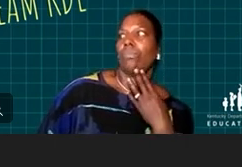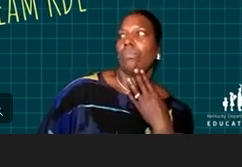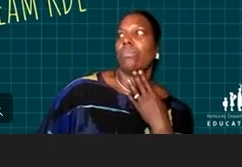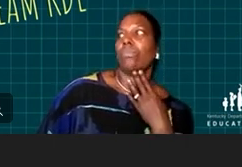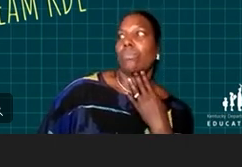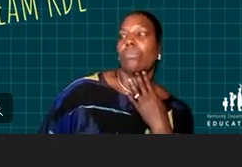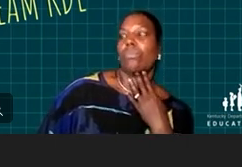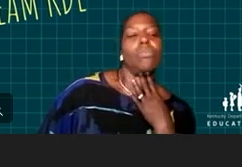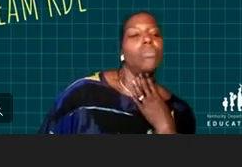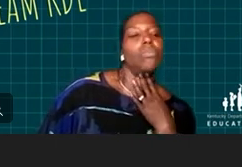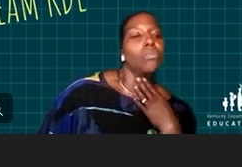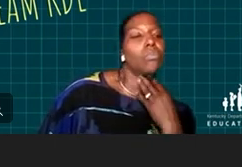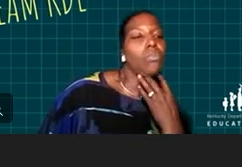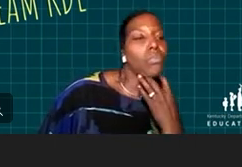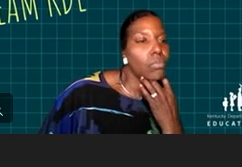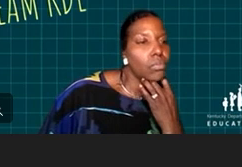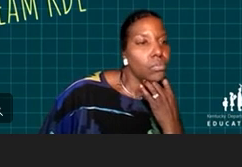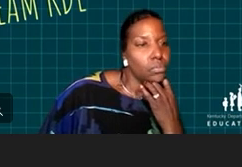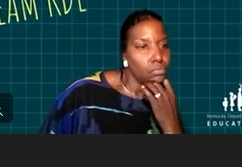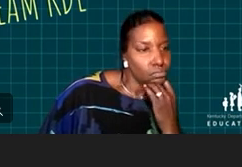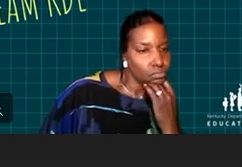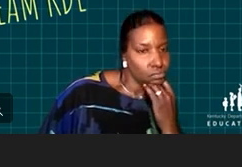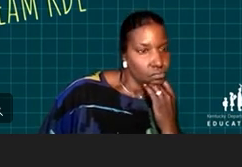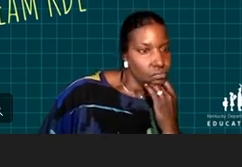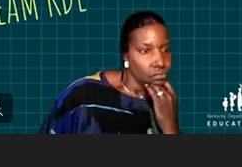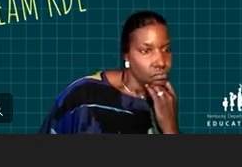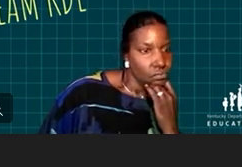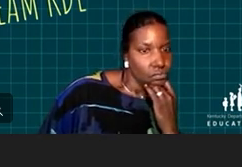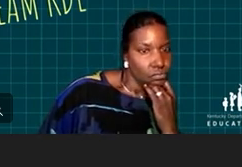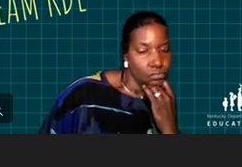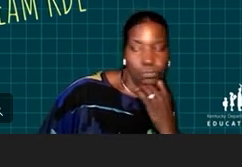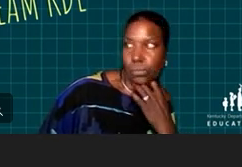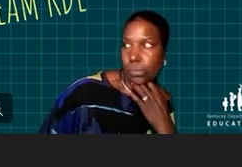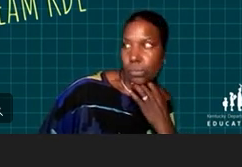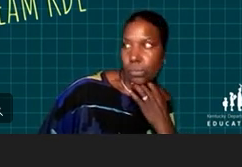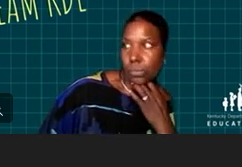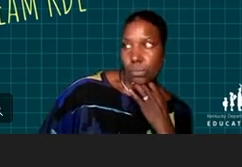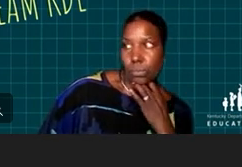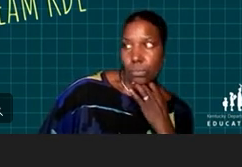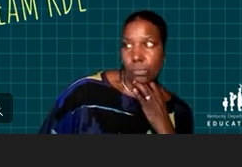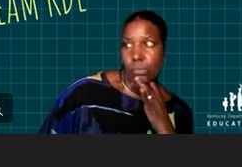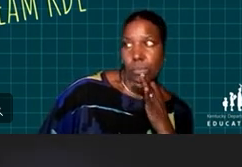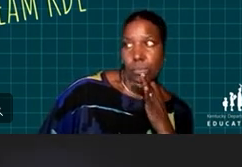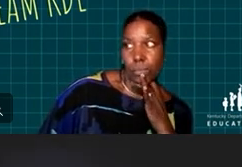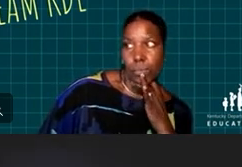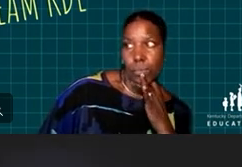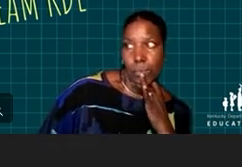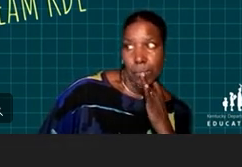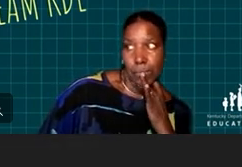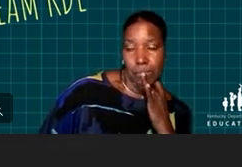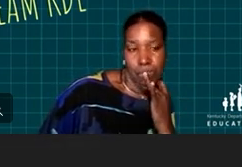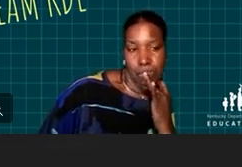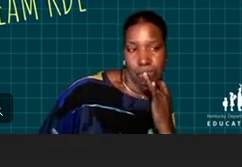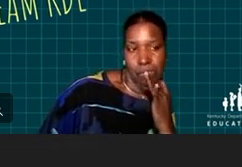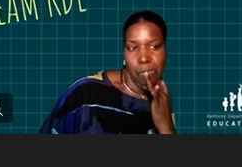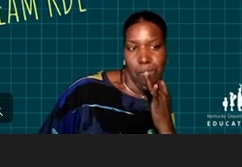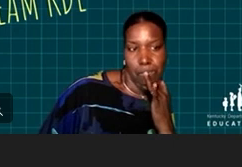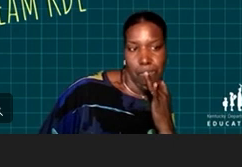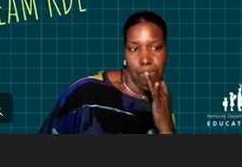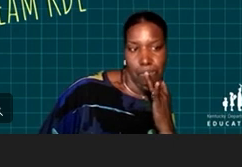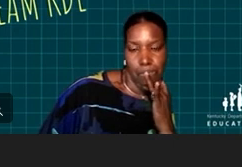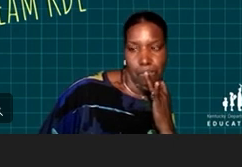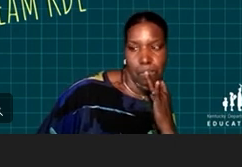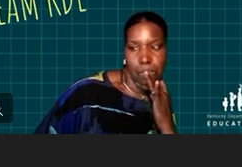account for that. What that would ultimately have done? Would they have had to do that at the time of filing? Yes,